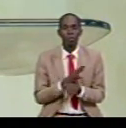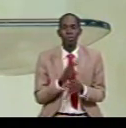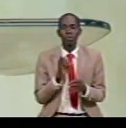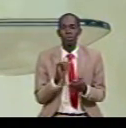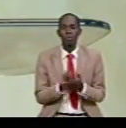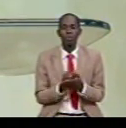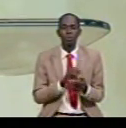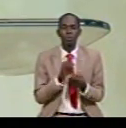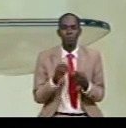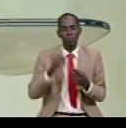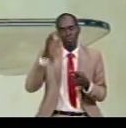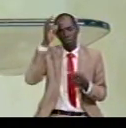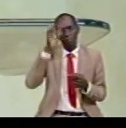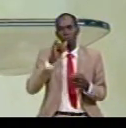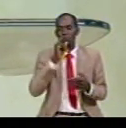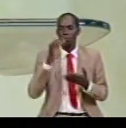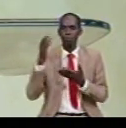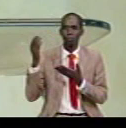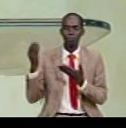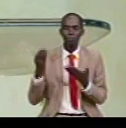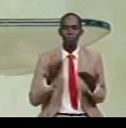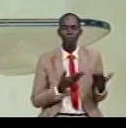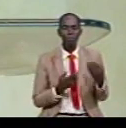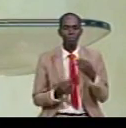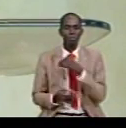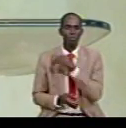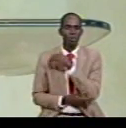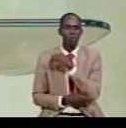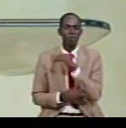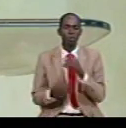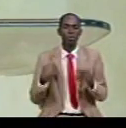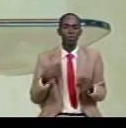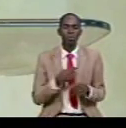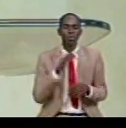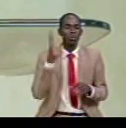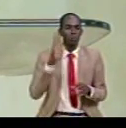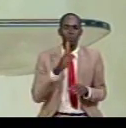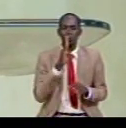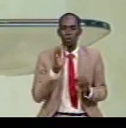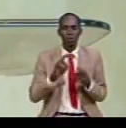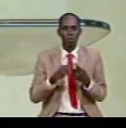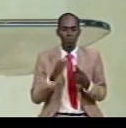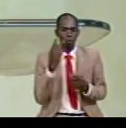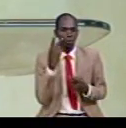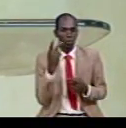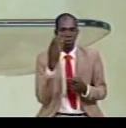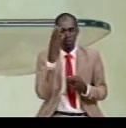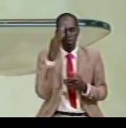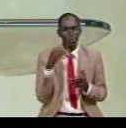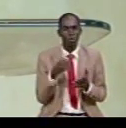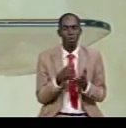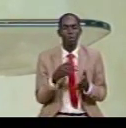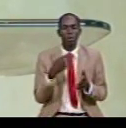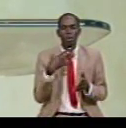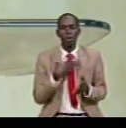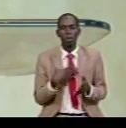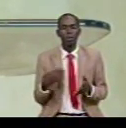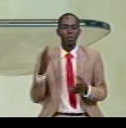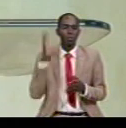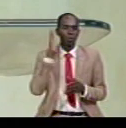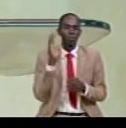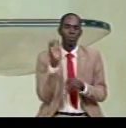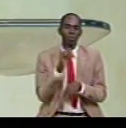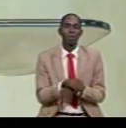is bringing those temptations, that we'll be able to recognize it and know that this is temptation, and then we'll overcome.